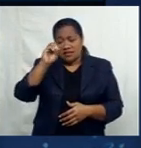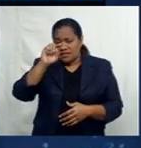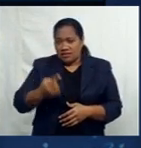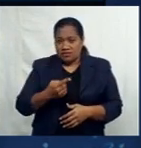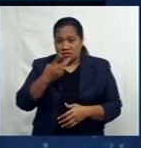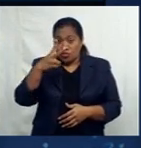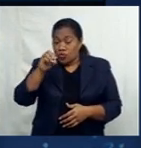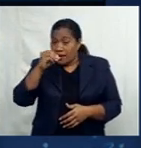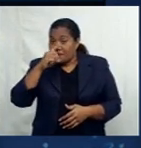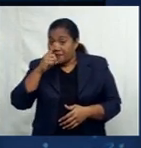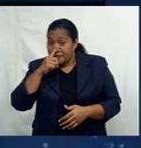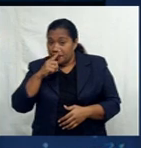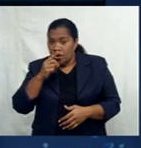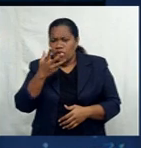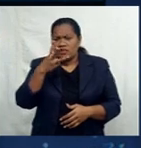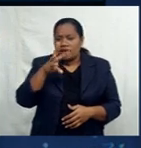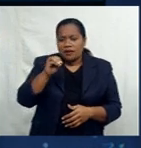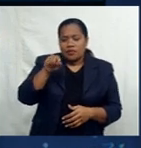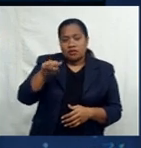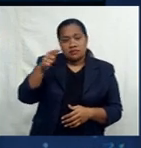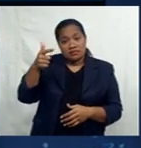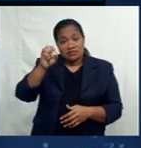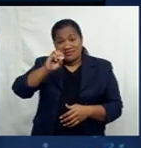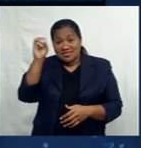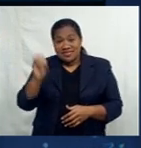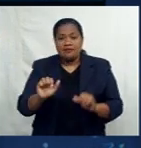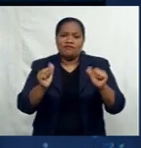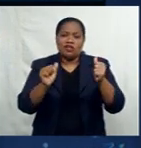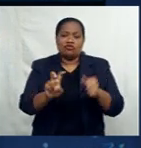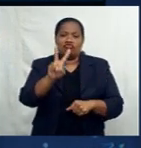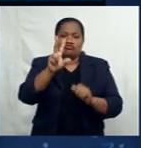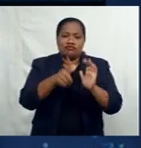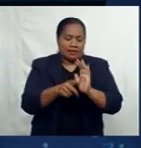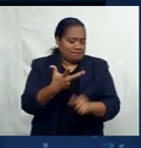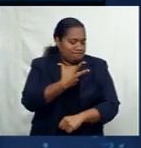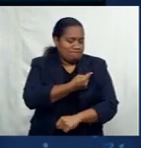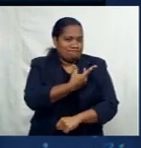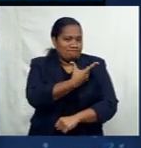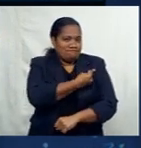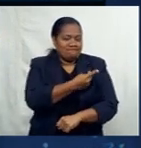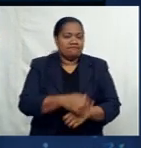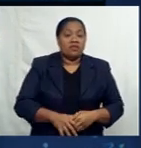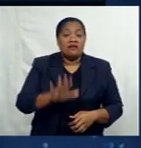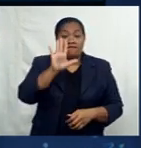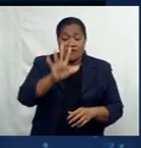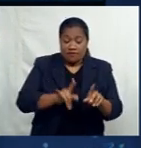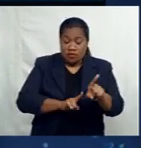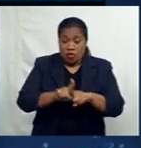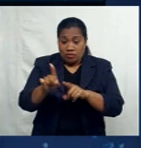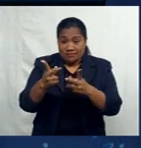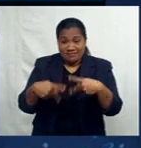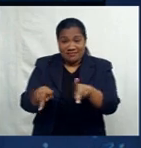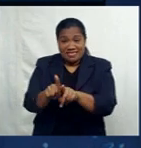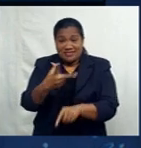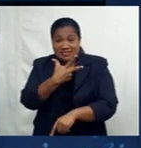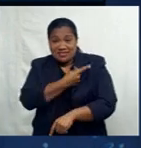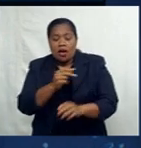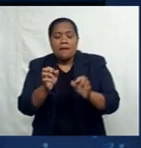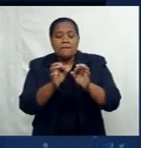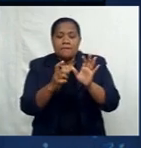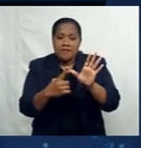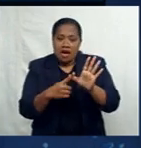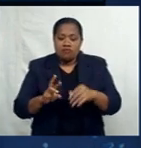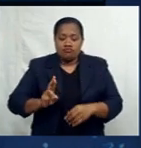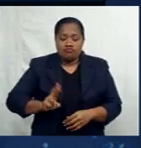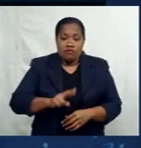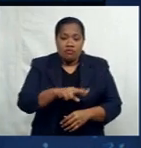180,020 people, or 30.7%, have received their second dose. The five most vaccinated areas are Mbar, Rewa and